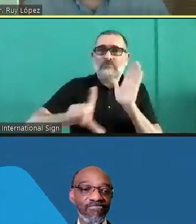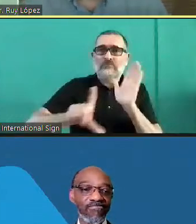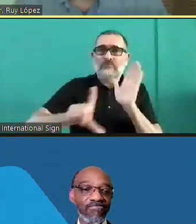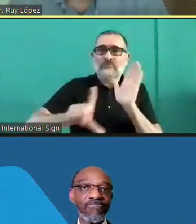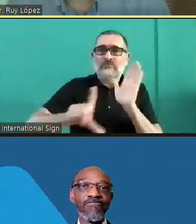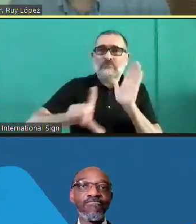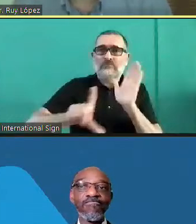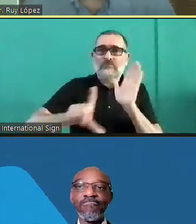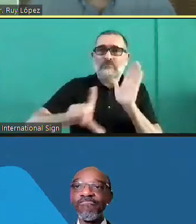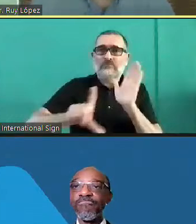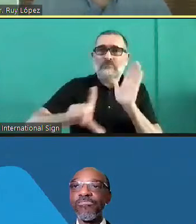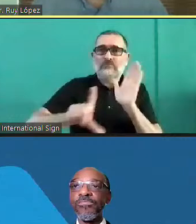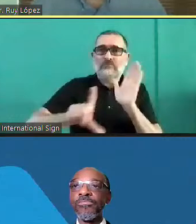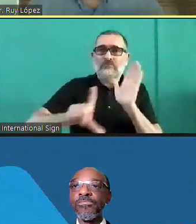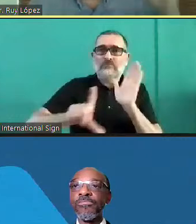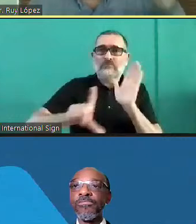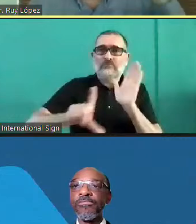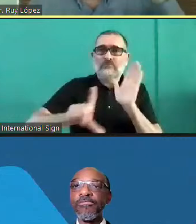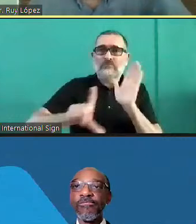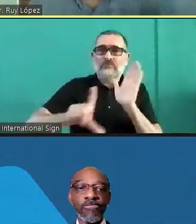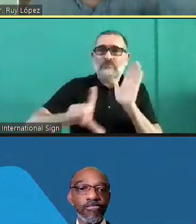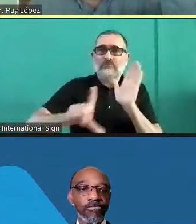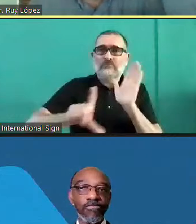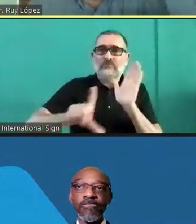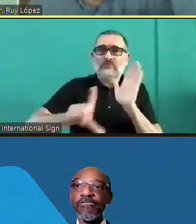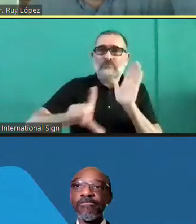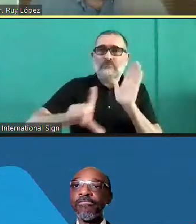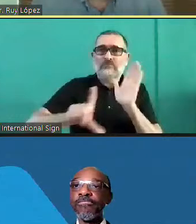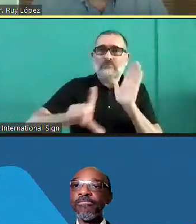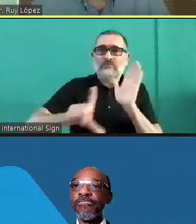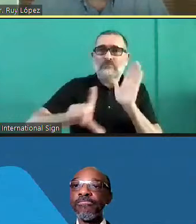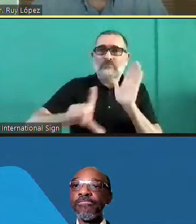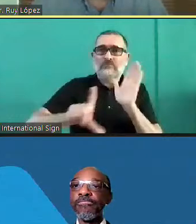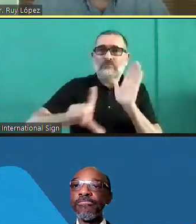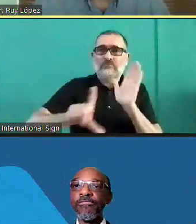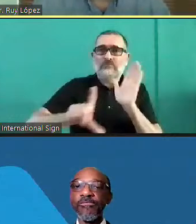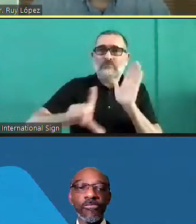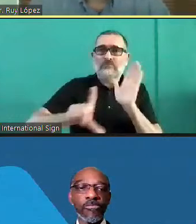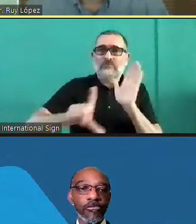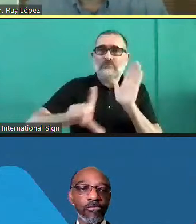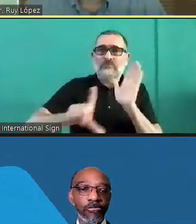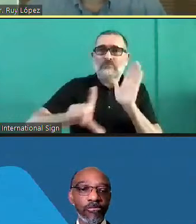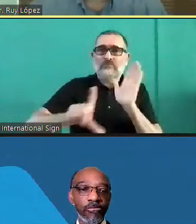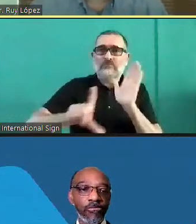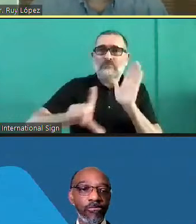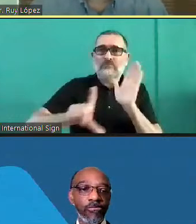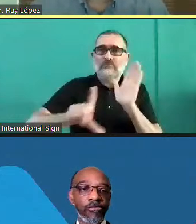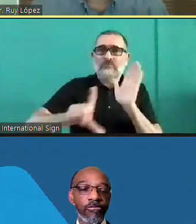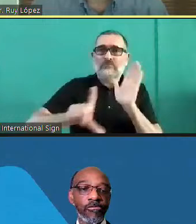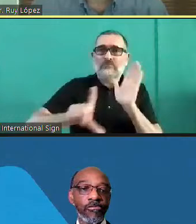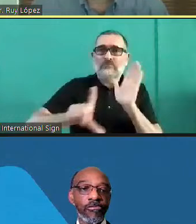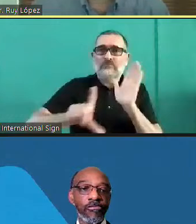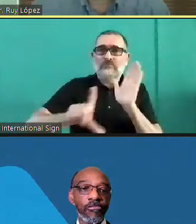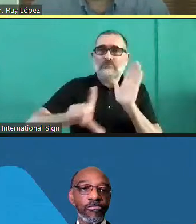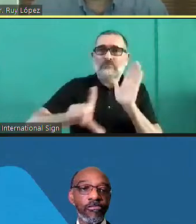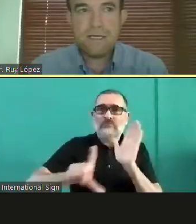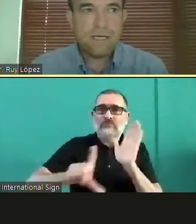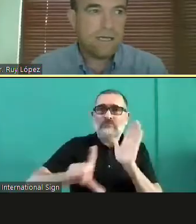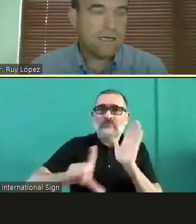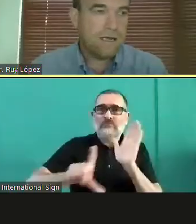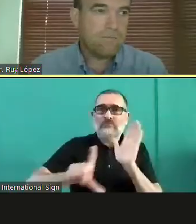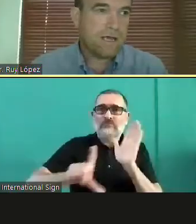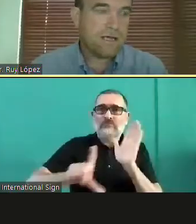Thank you very much, Dr. Ansel Hemes, and many thanks to PAHO for the invitation and once again for the opportunity that you're giving